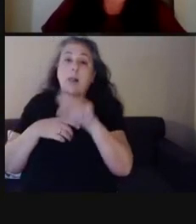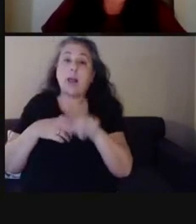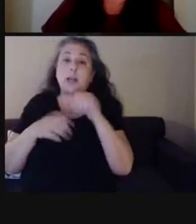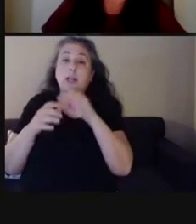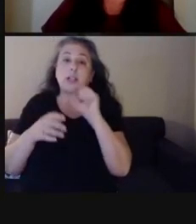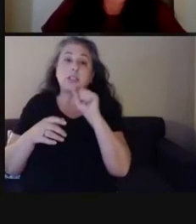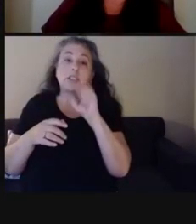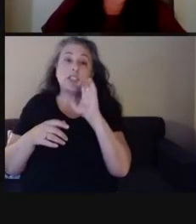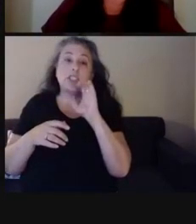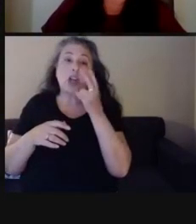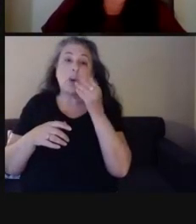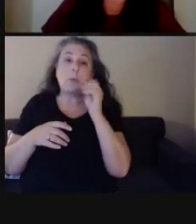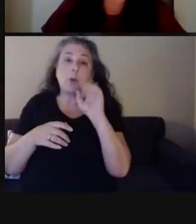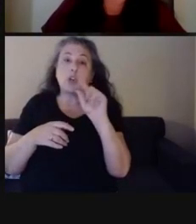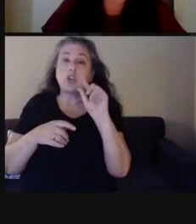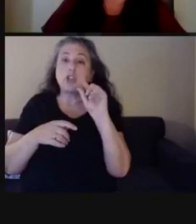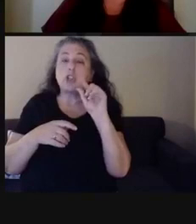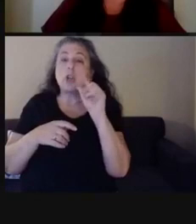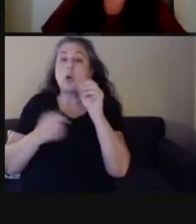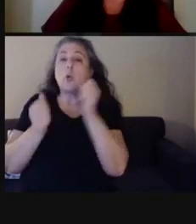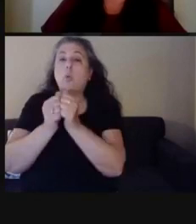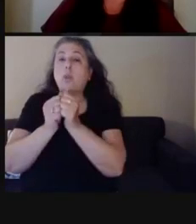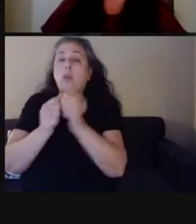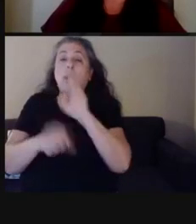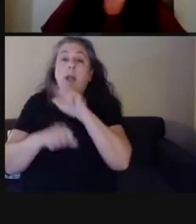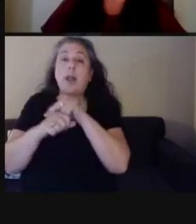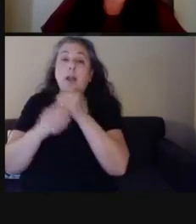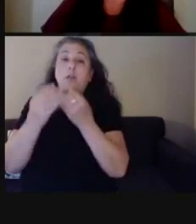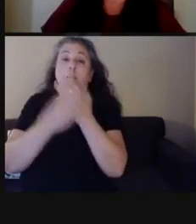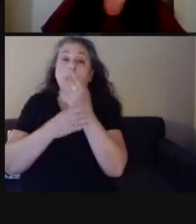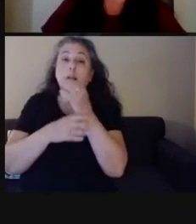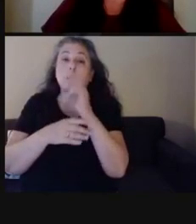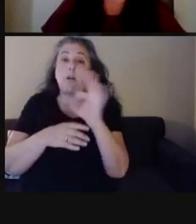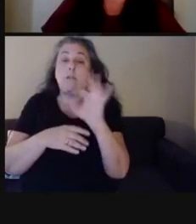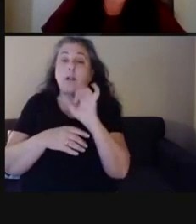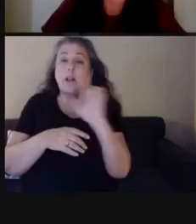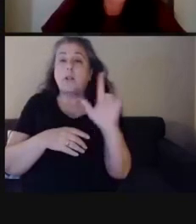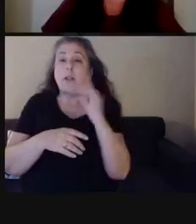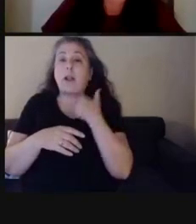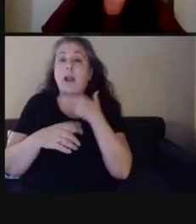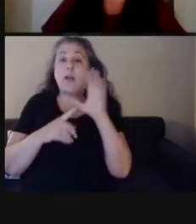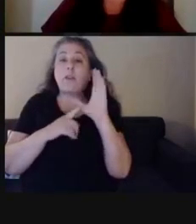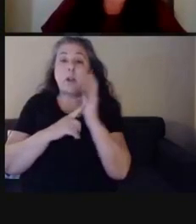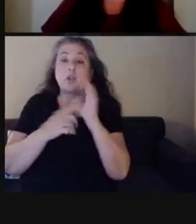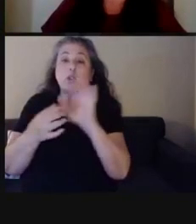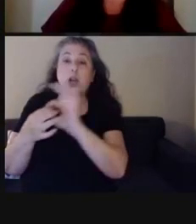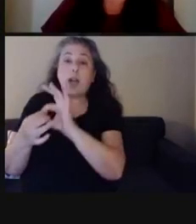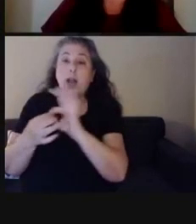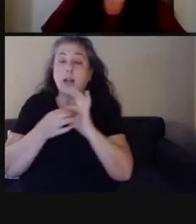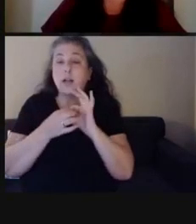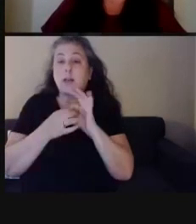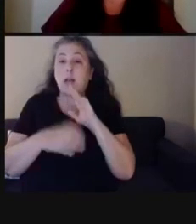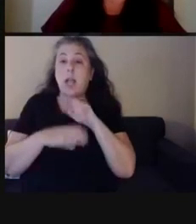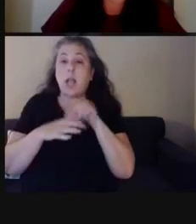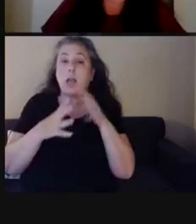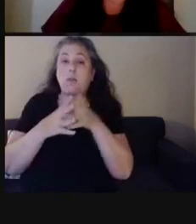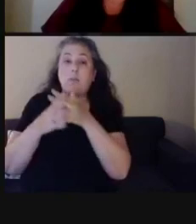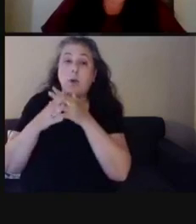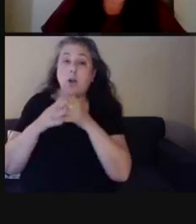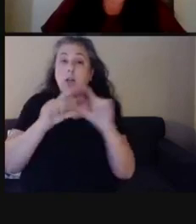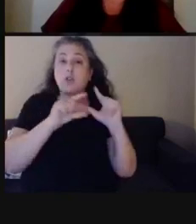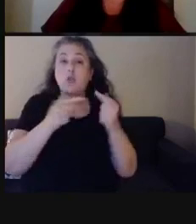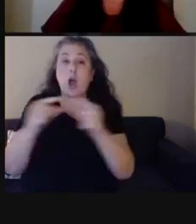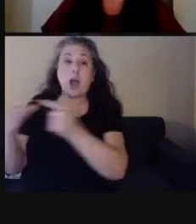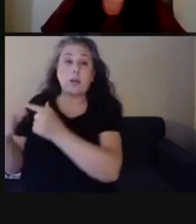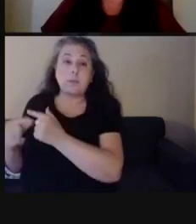with native plants of Illinois that have cultural connections to Native American tribes,